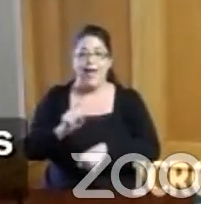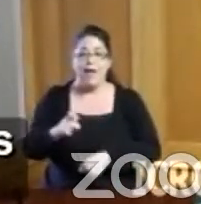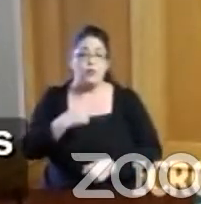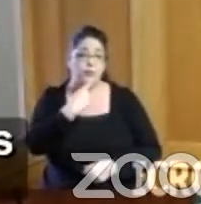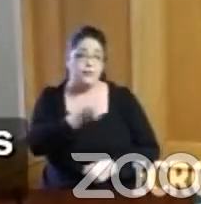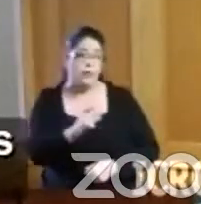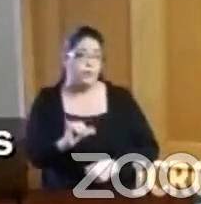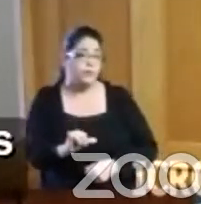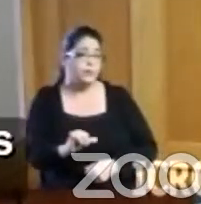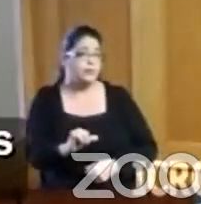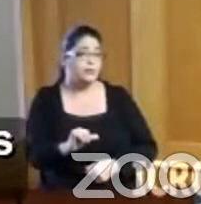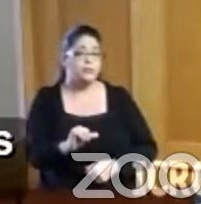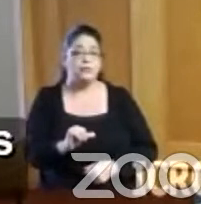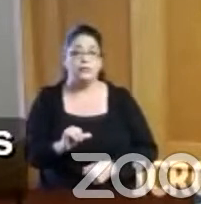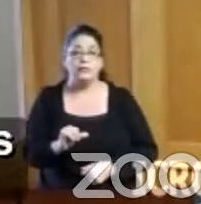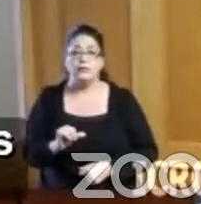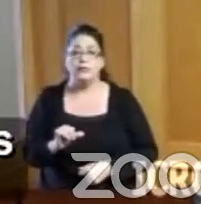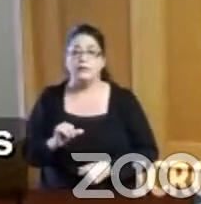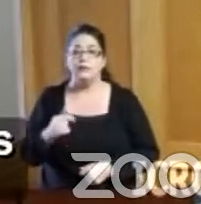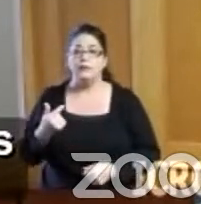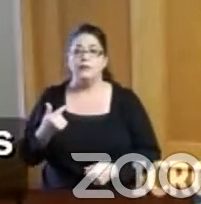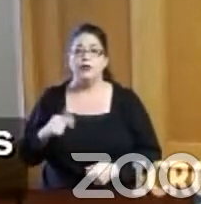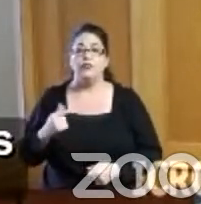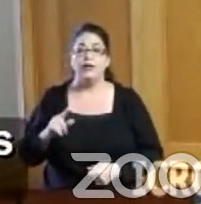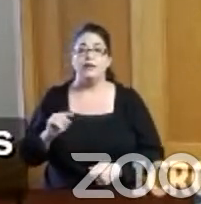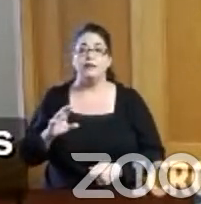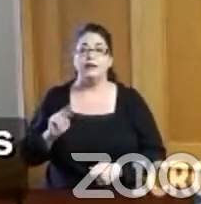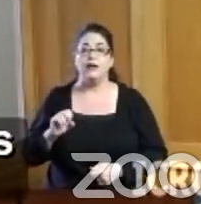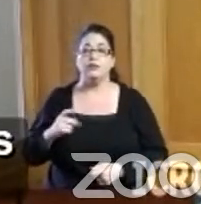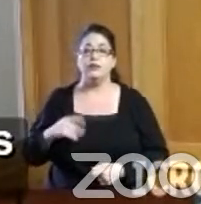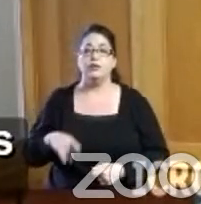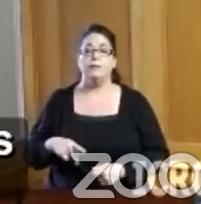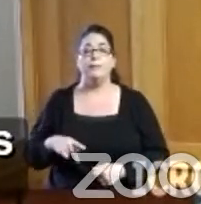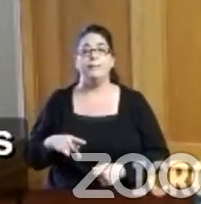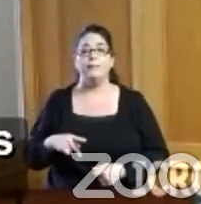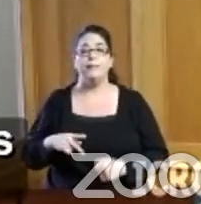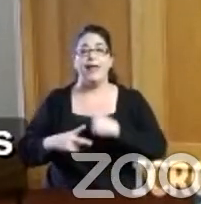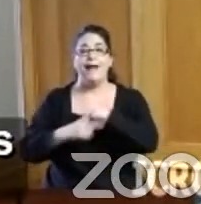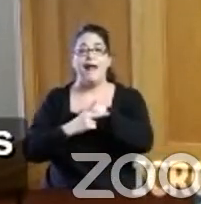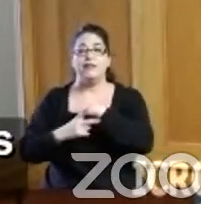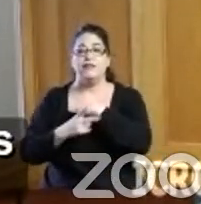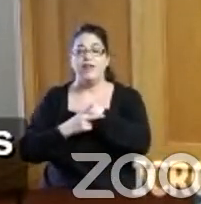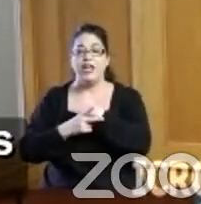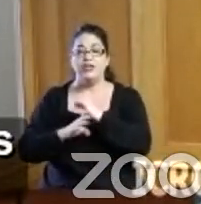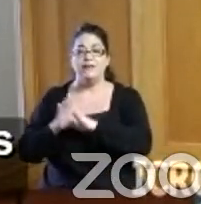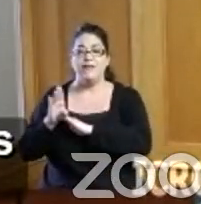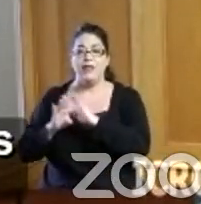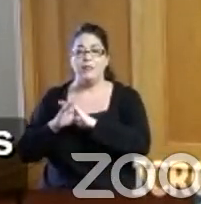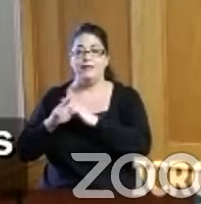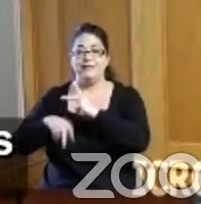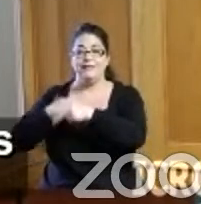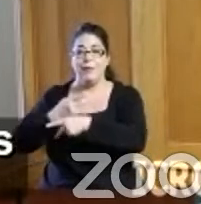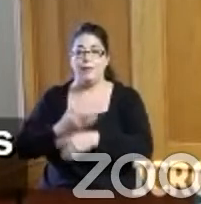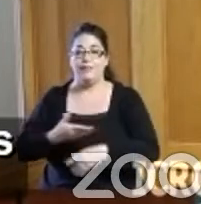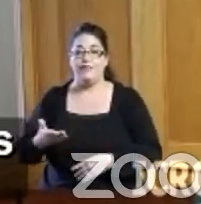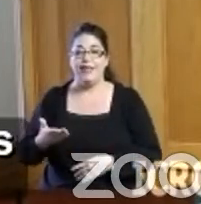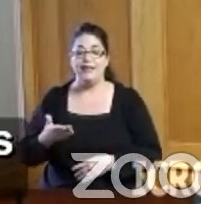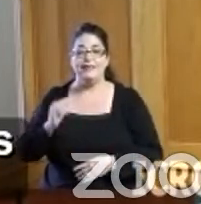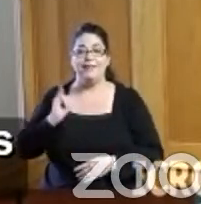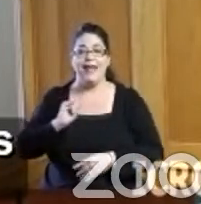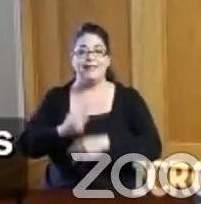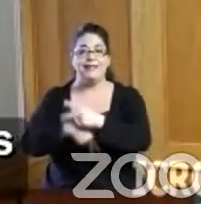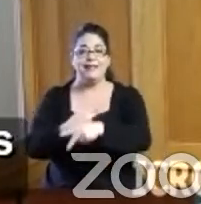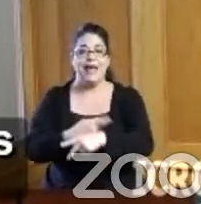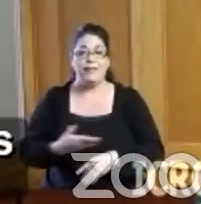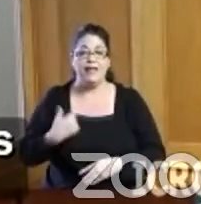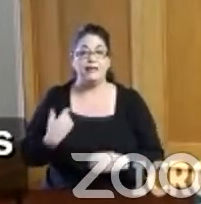just the whole. Green Township, the conservation development type things. Those are the kinds of things that we need